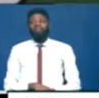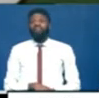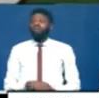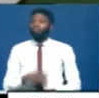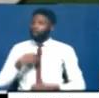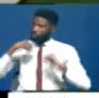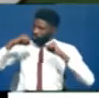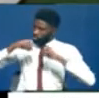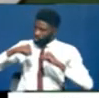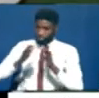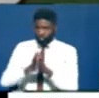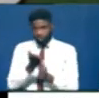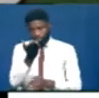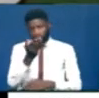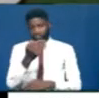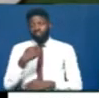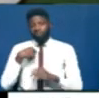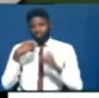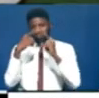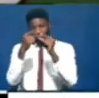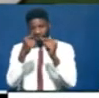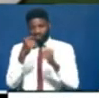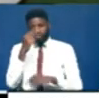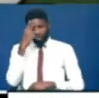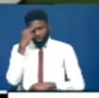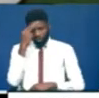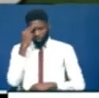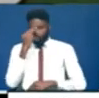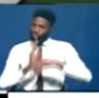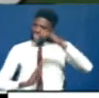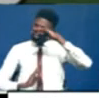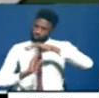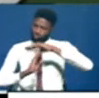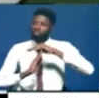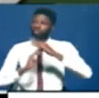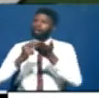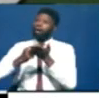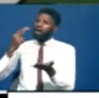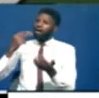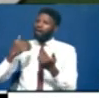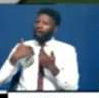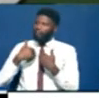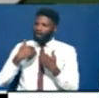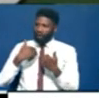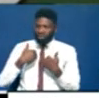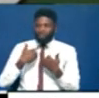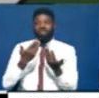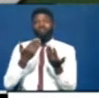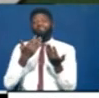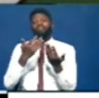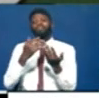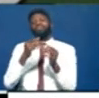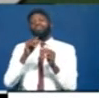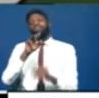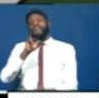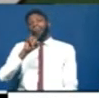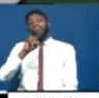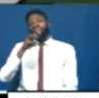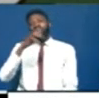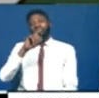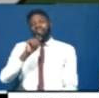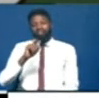Now is actually the highest producer of barley, for example, wheat, even potatoes, right,